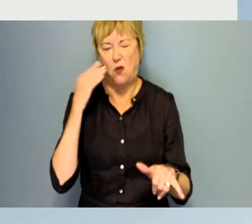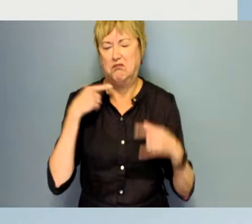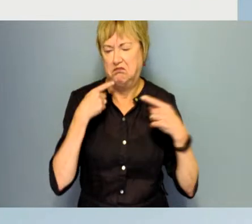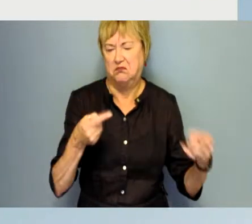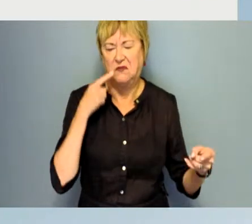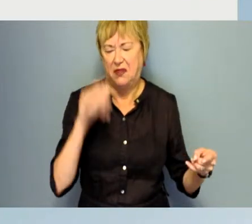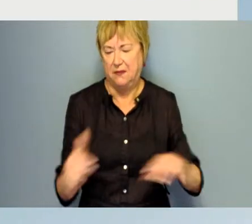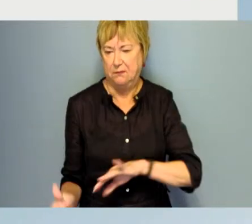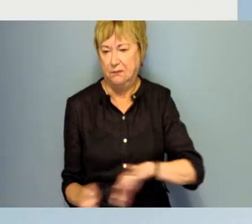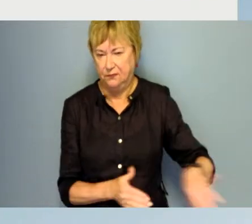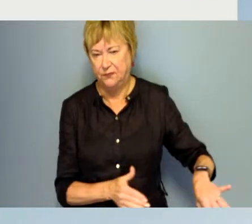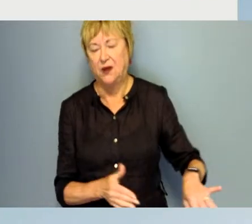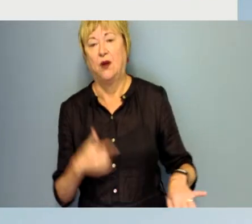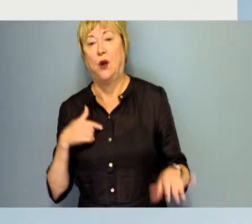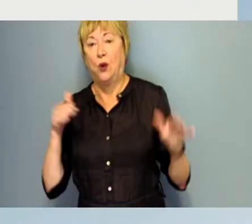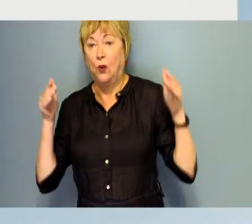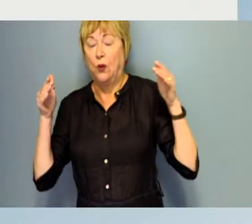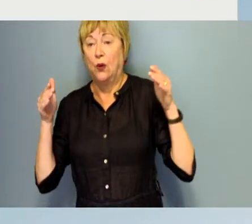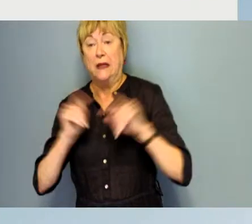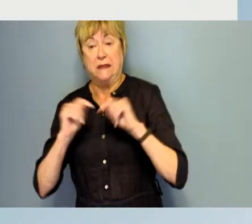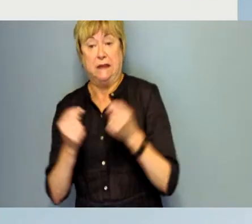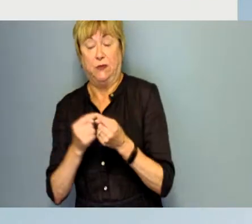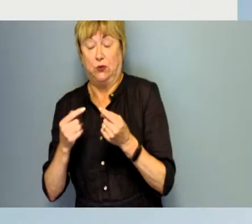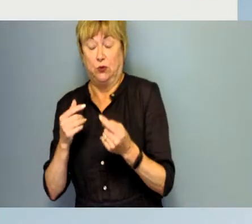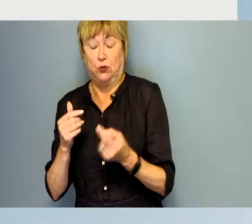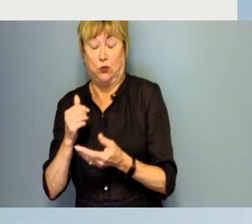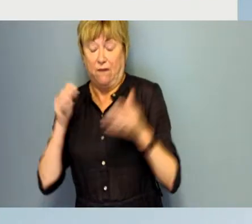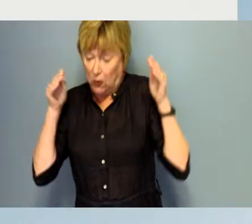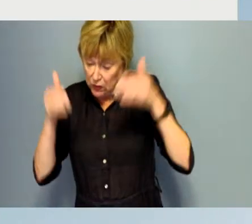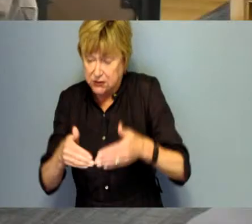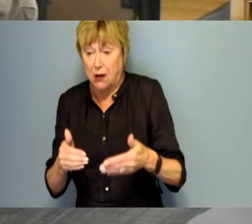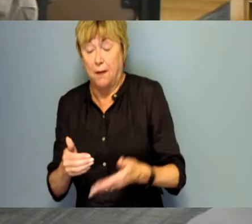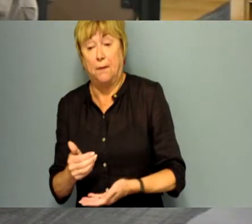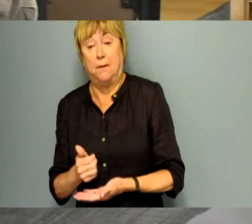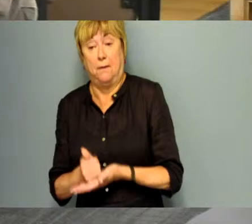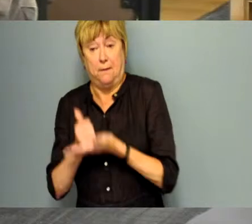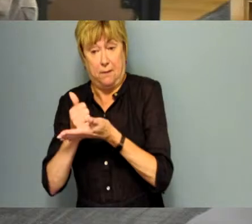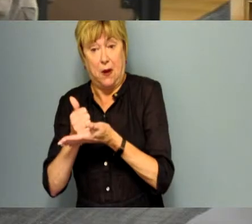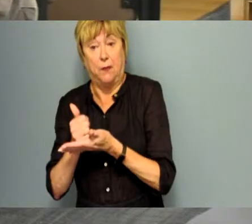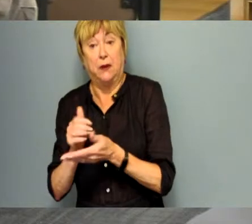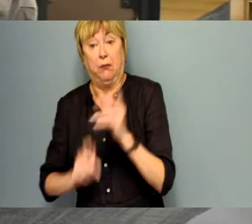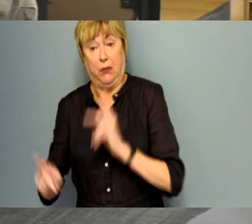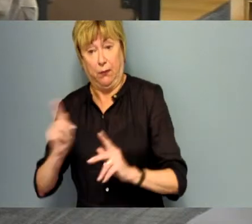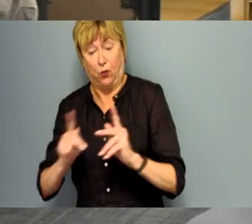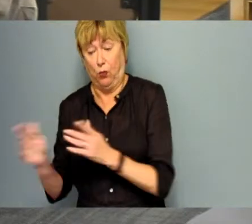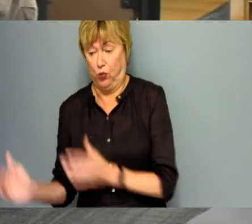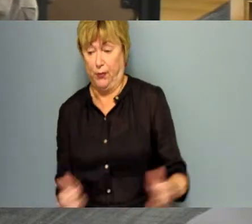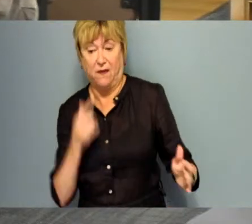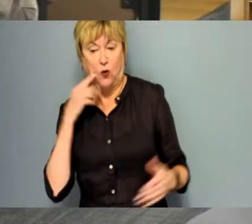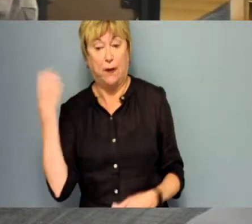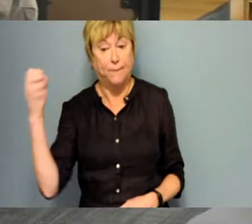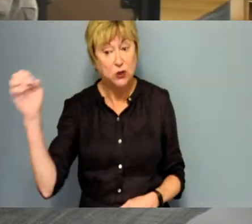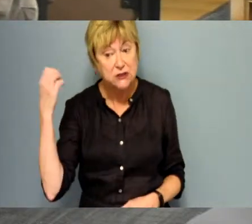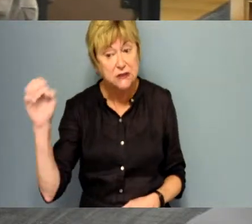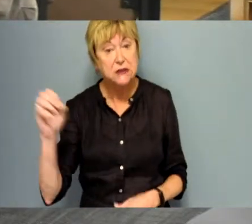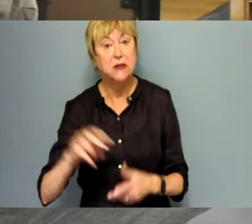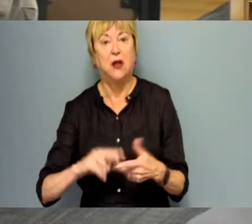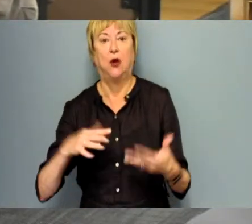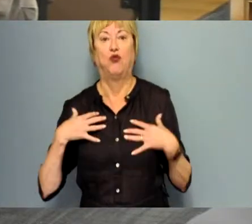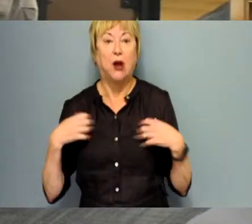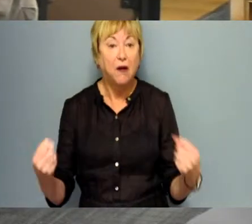and we focus on preparing the public for public health emergencies and recovery. And we